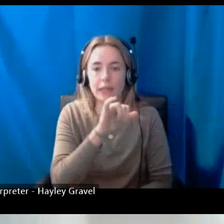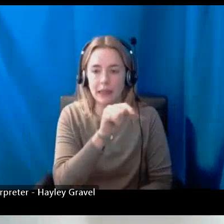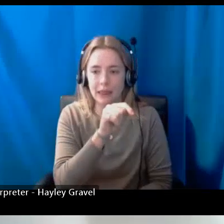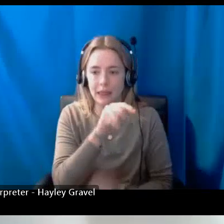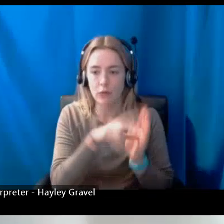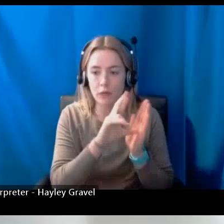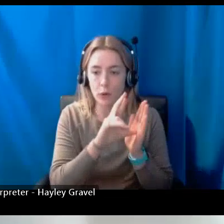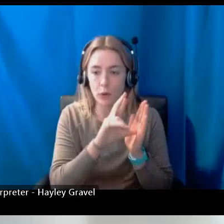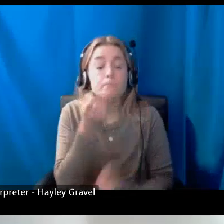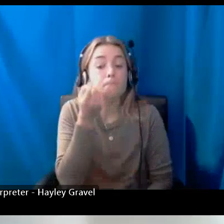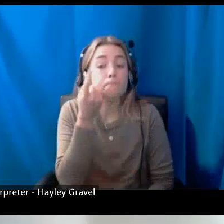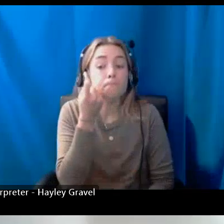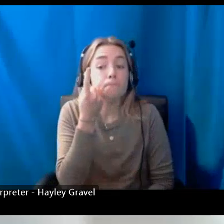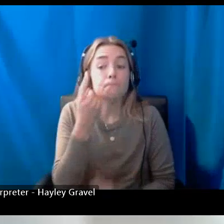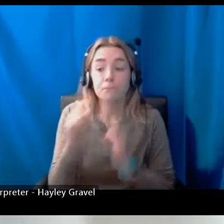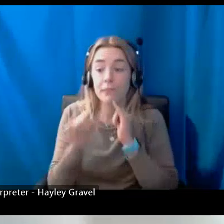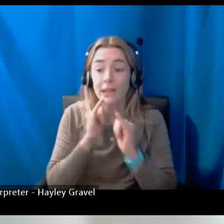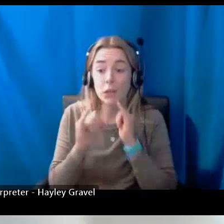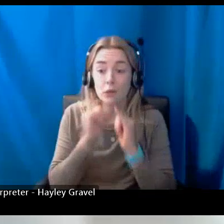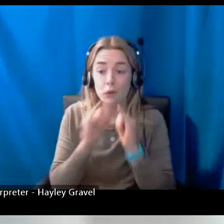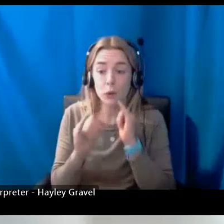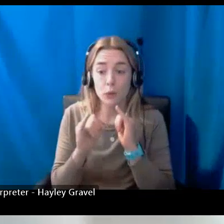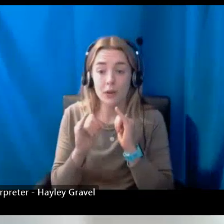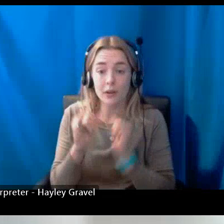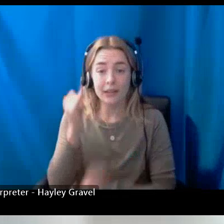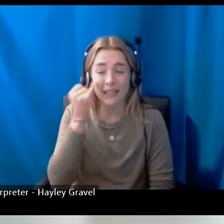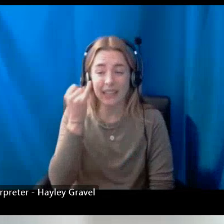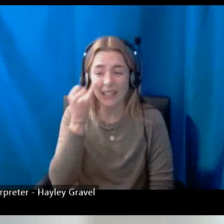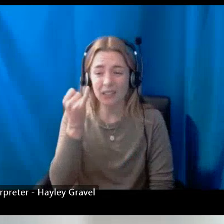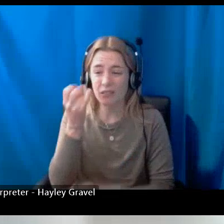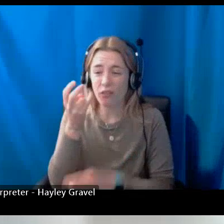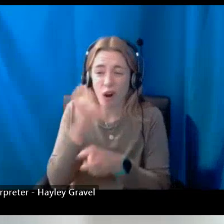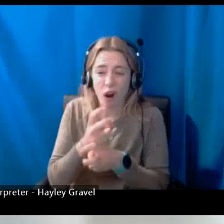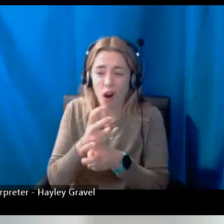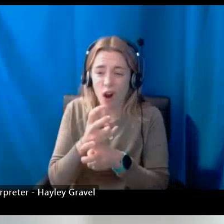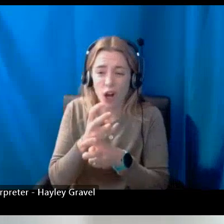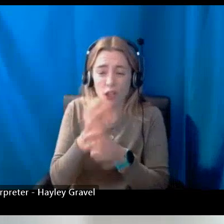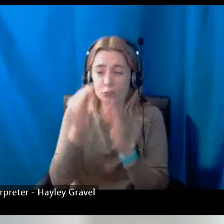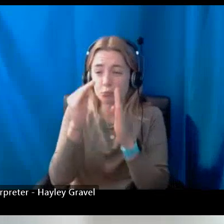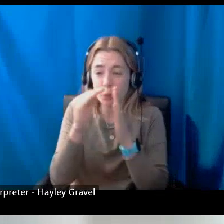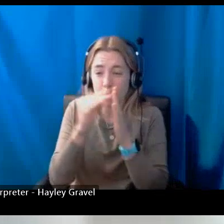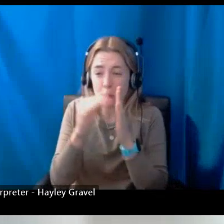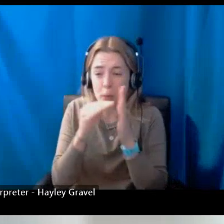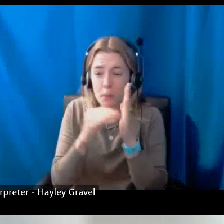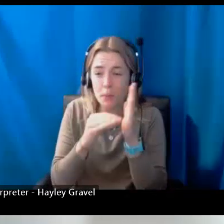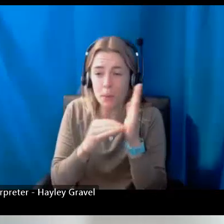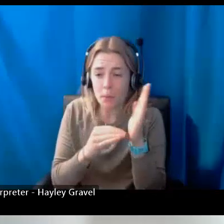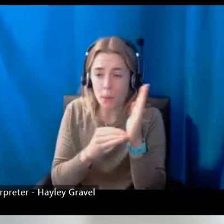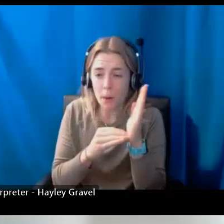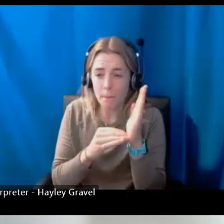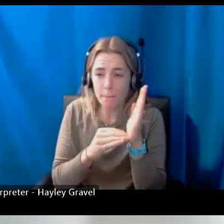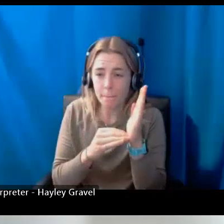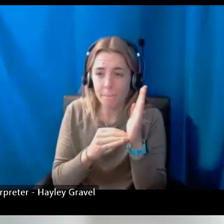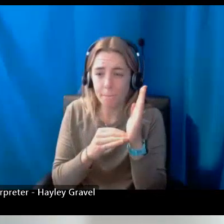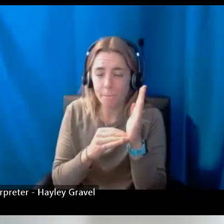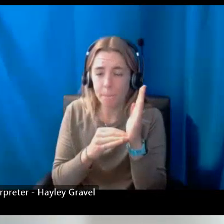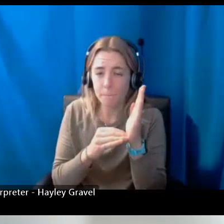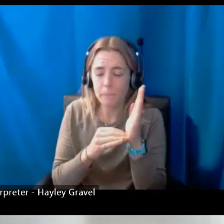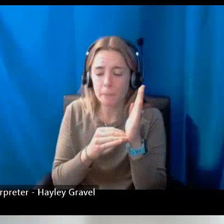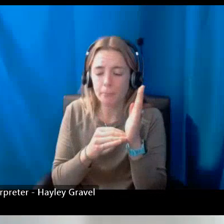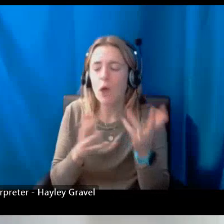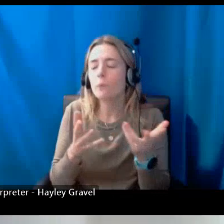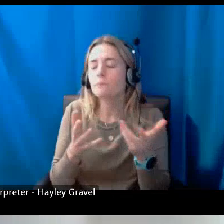I'll say about an interview is that that's going to be hard to capture based on what you found in your recording. So let's say you